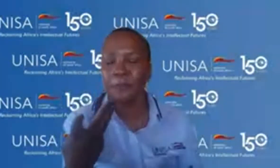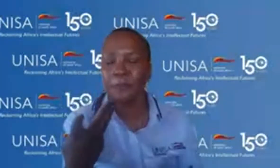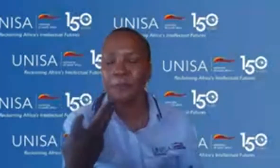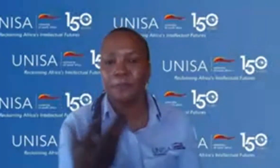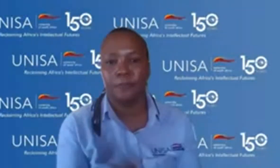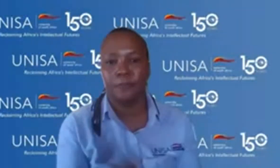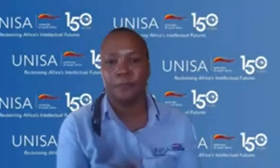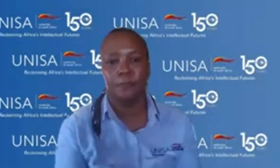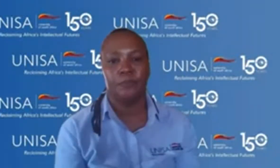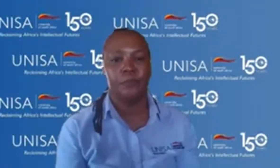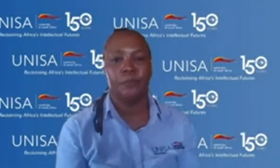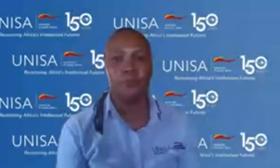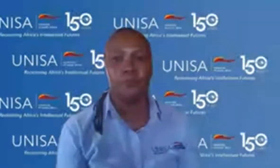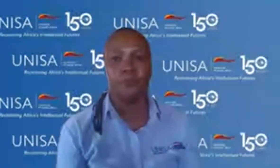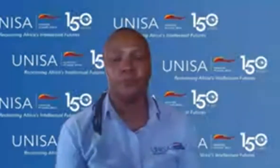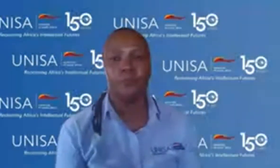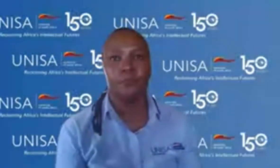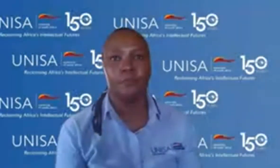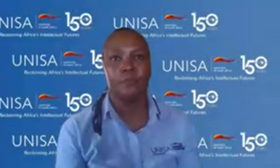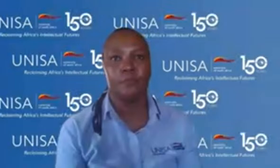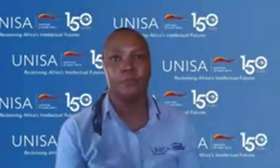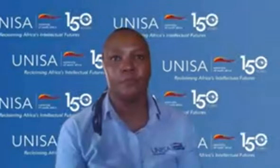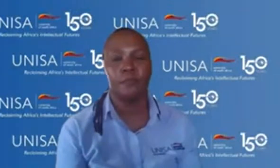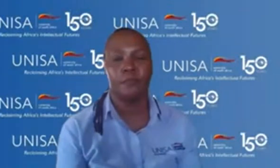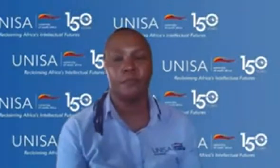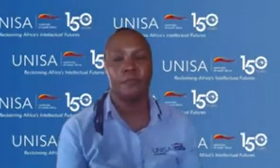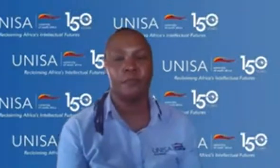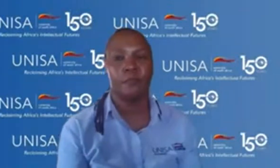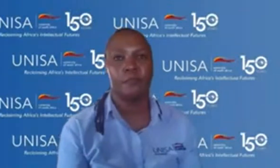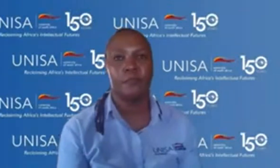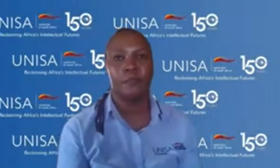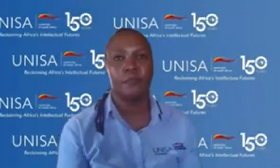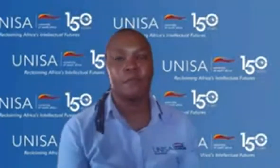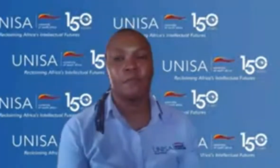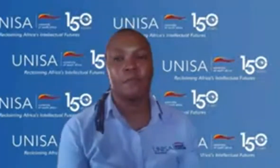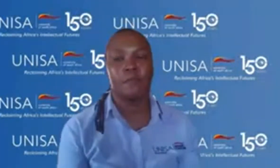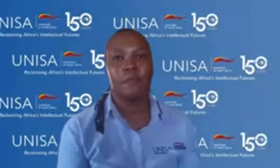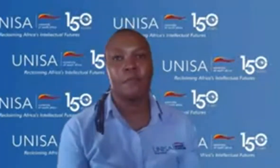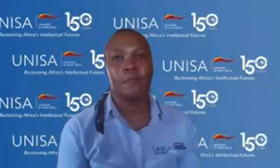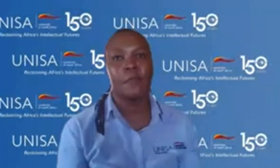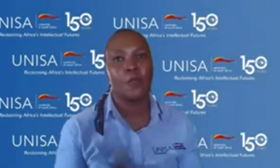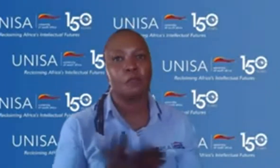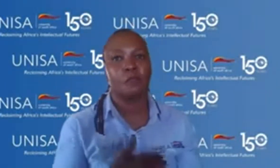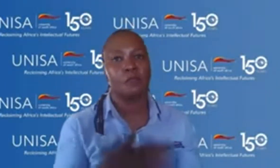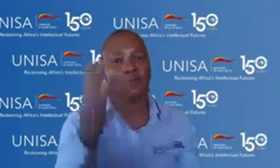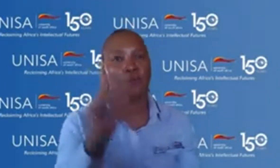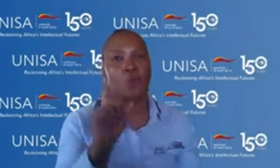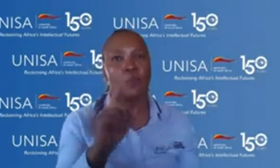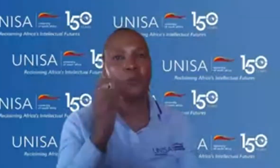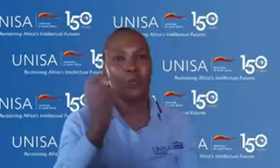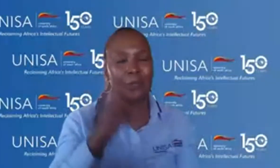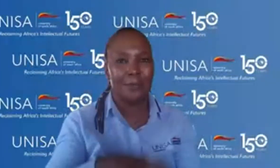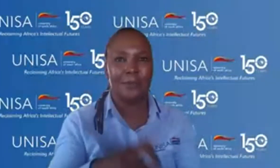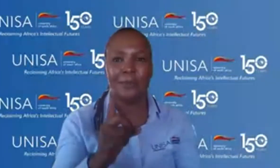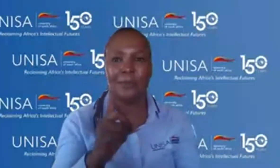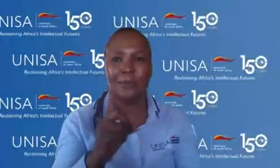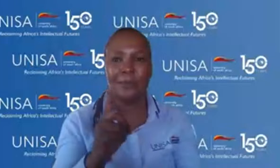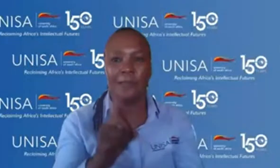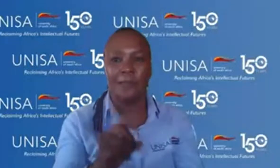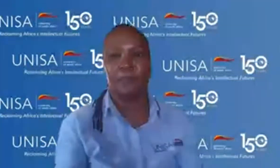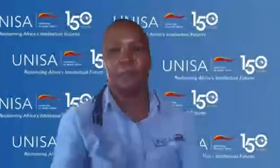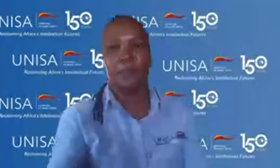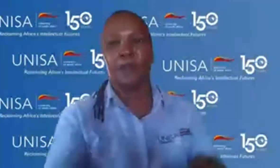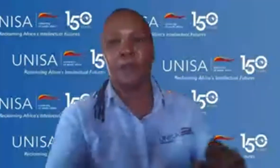disabled students? I would like to know what are the students' needs, right? Because I don't want